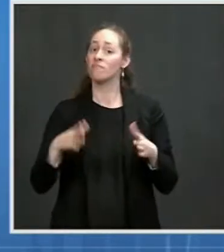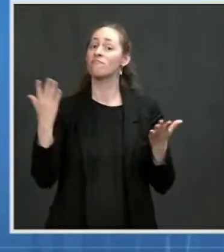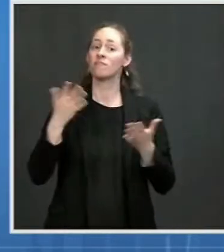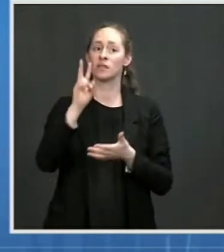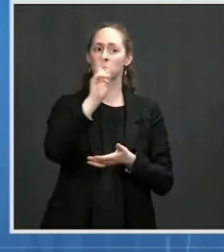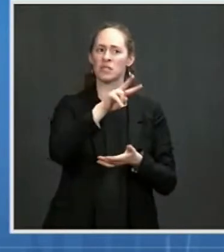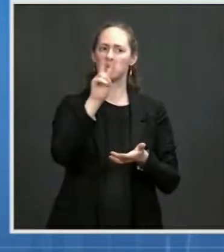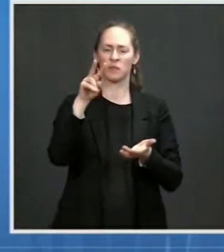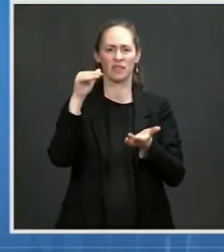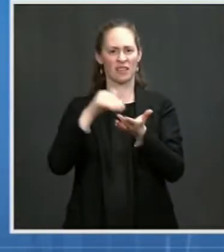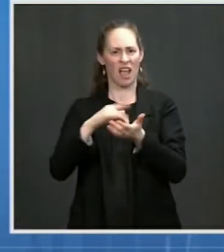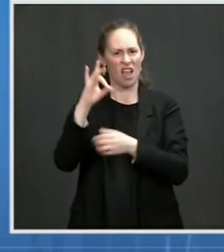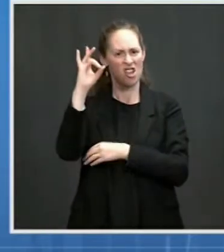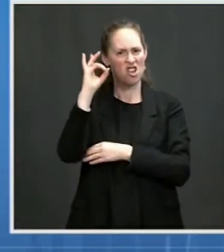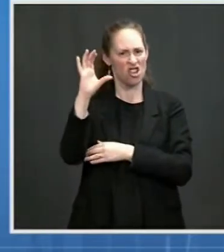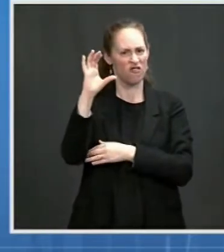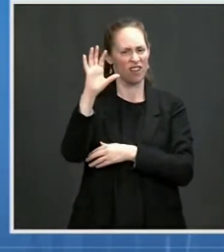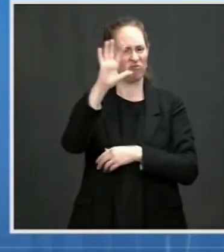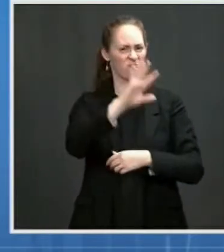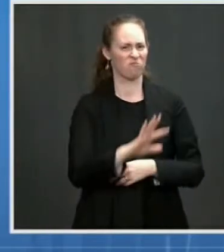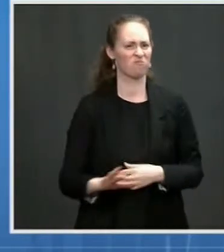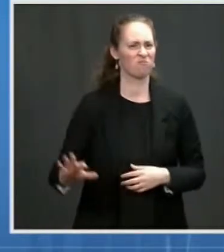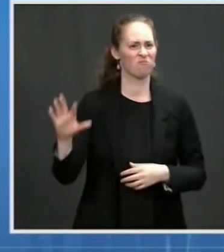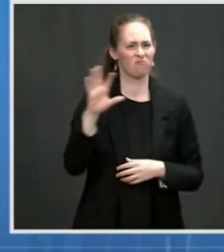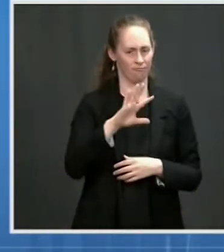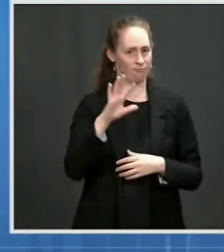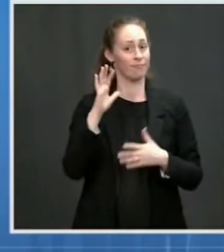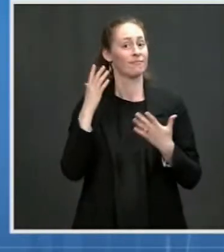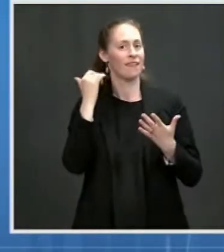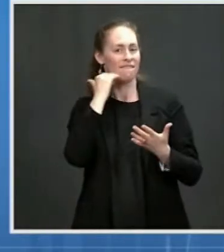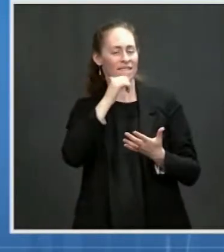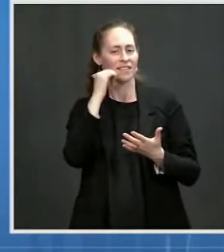22,877 cases per day. This represents yet